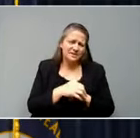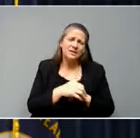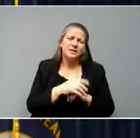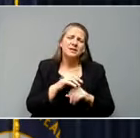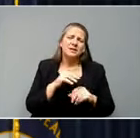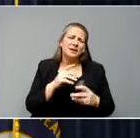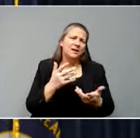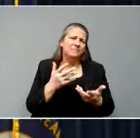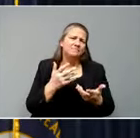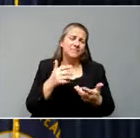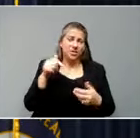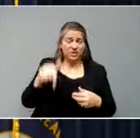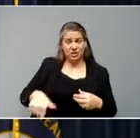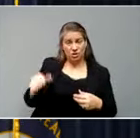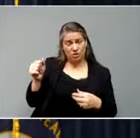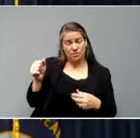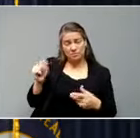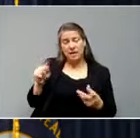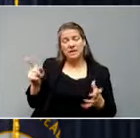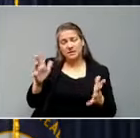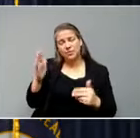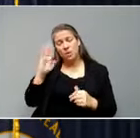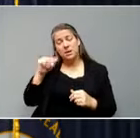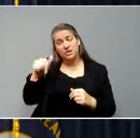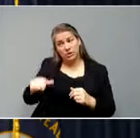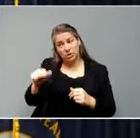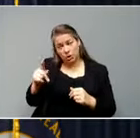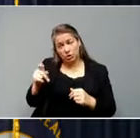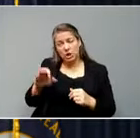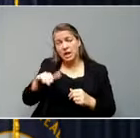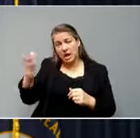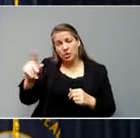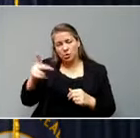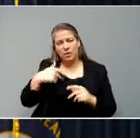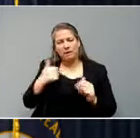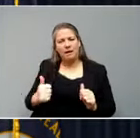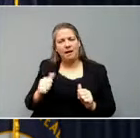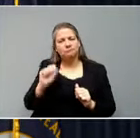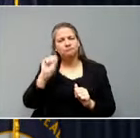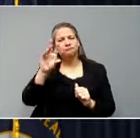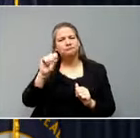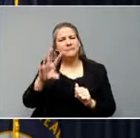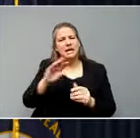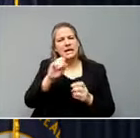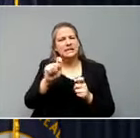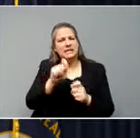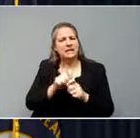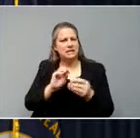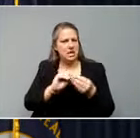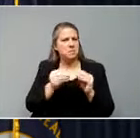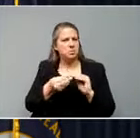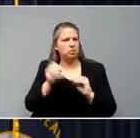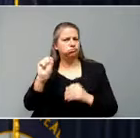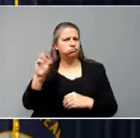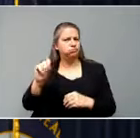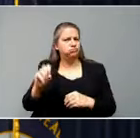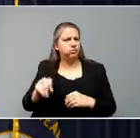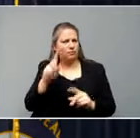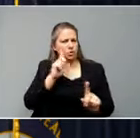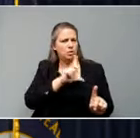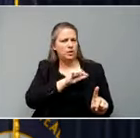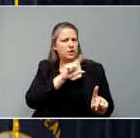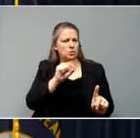this Thursday or next Thursday, that we're able to provide those exact numbers. And at that point, those numbers are